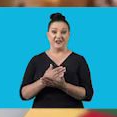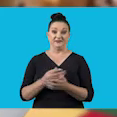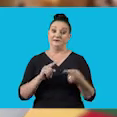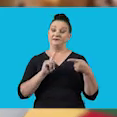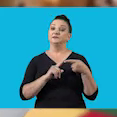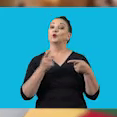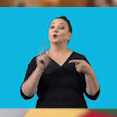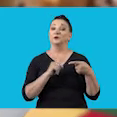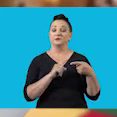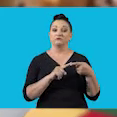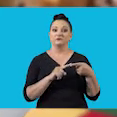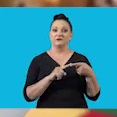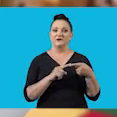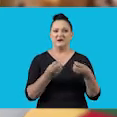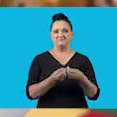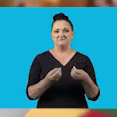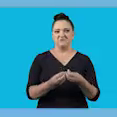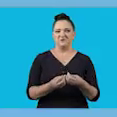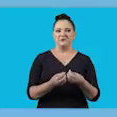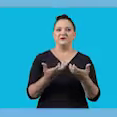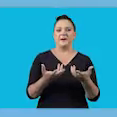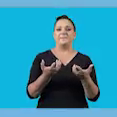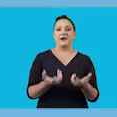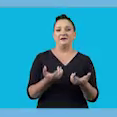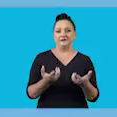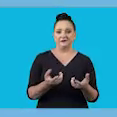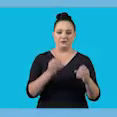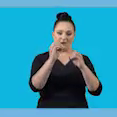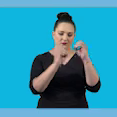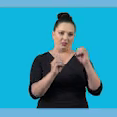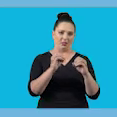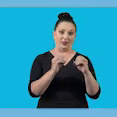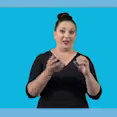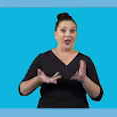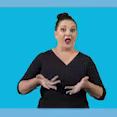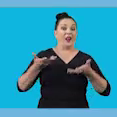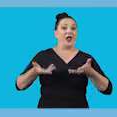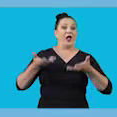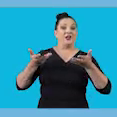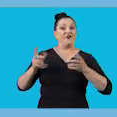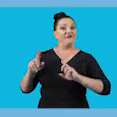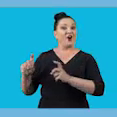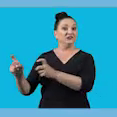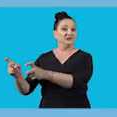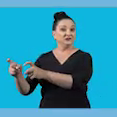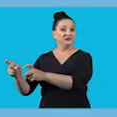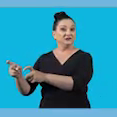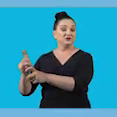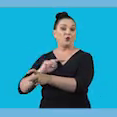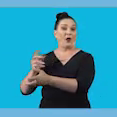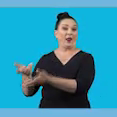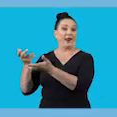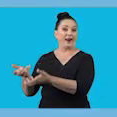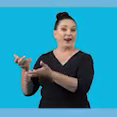factors. Number one, the mass of the particles. That now means lighter particles will diffuse faster because